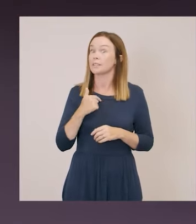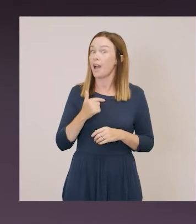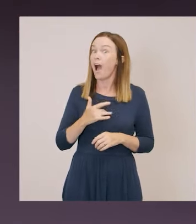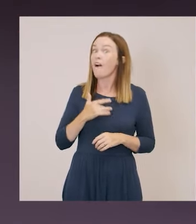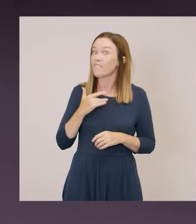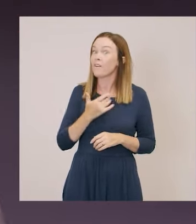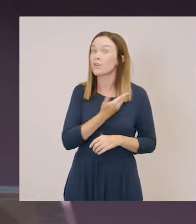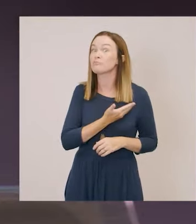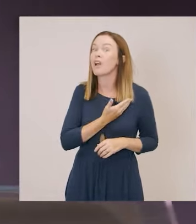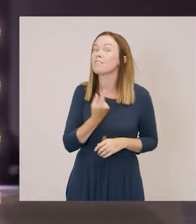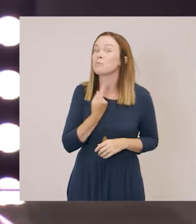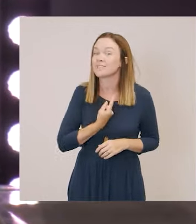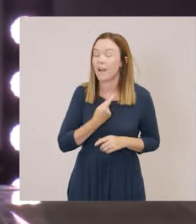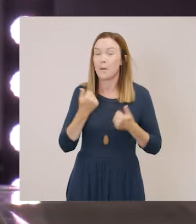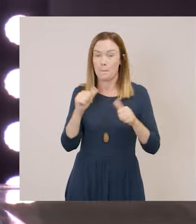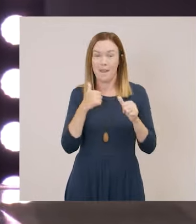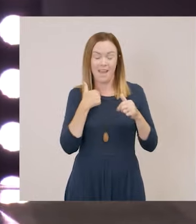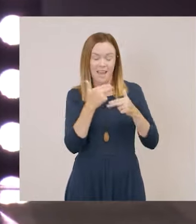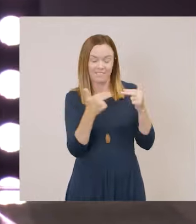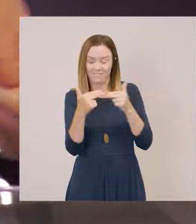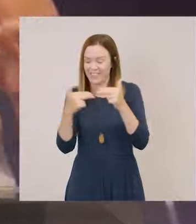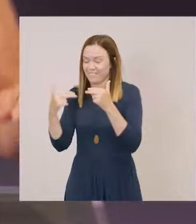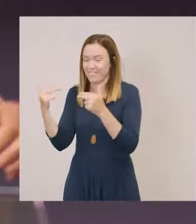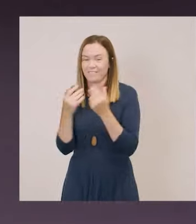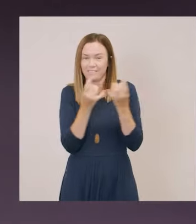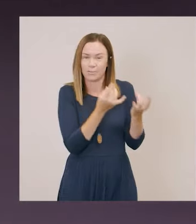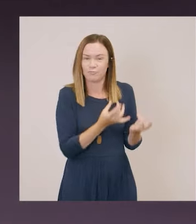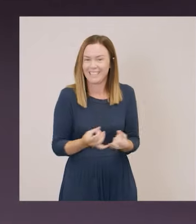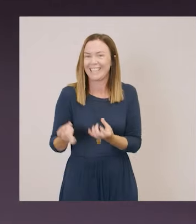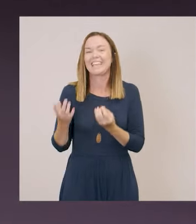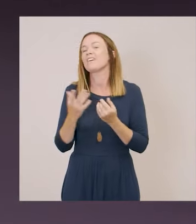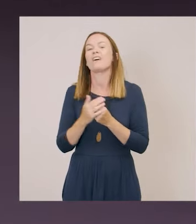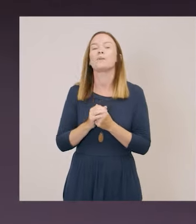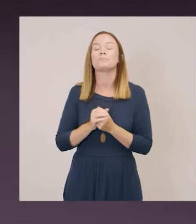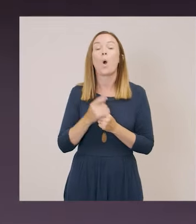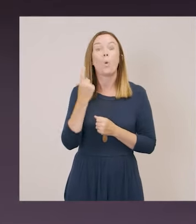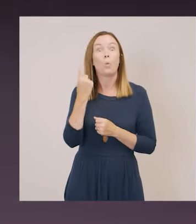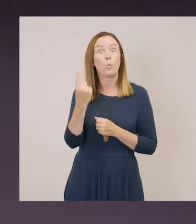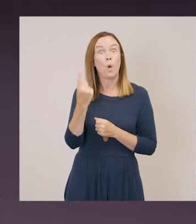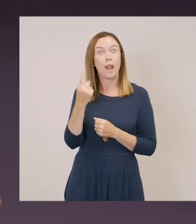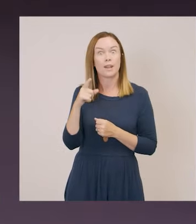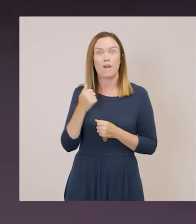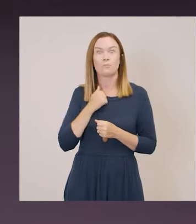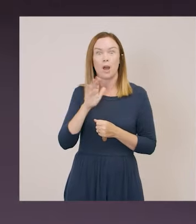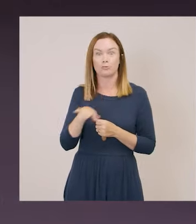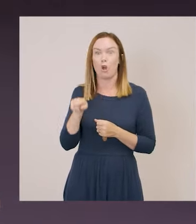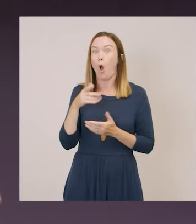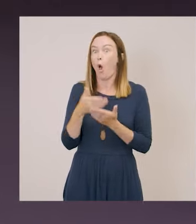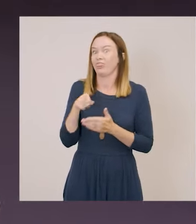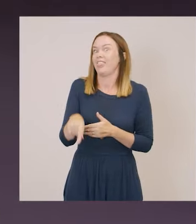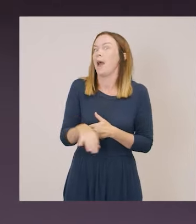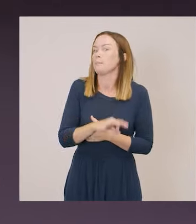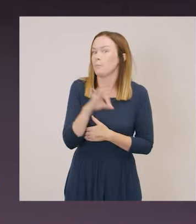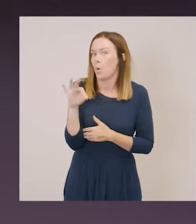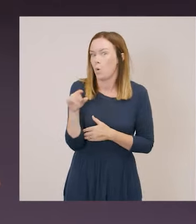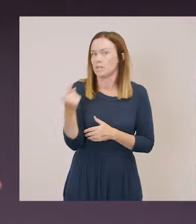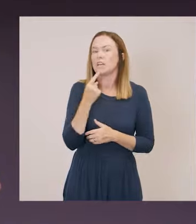proud of myself for getting those little gifts and getting them all ready. One of my children might have said to me on that particular